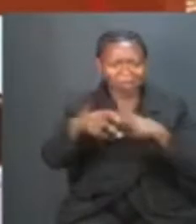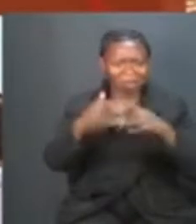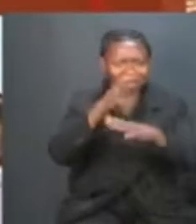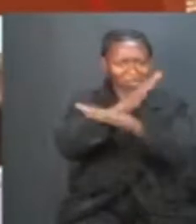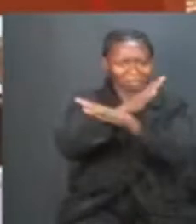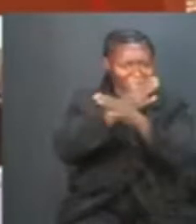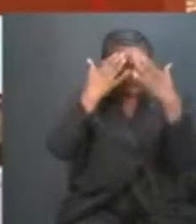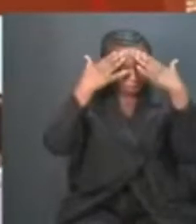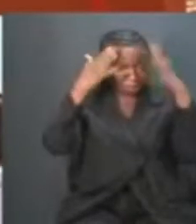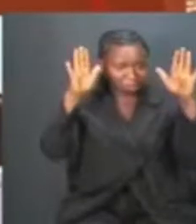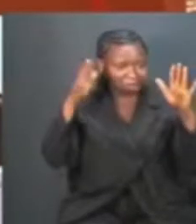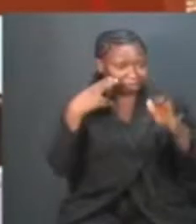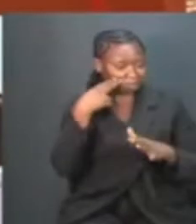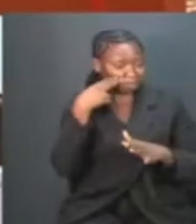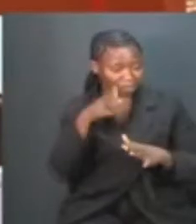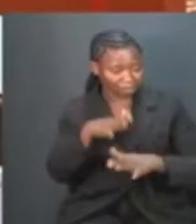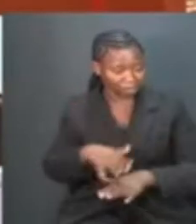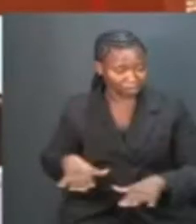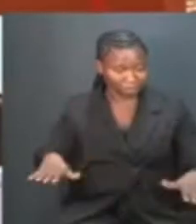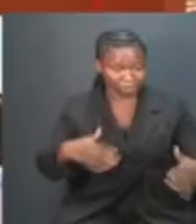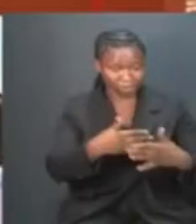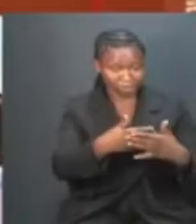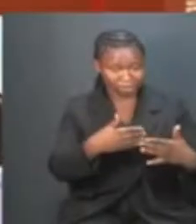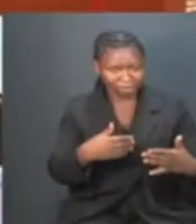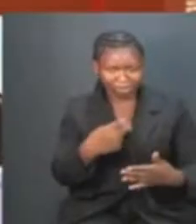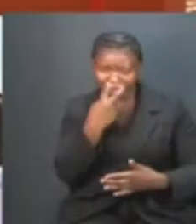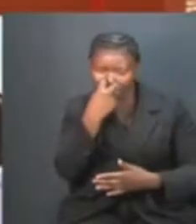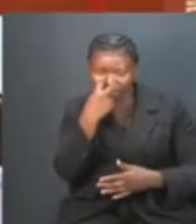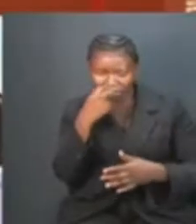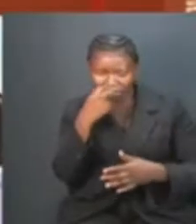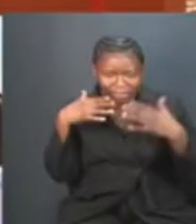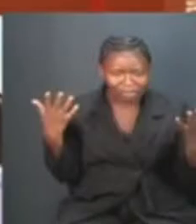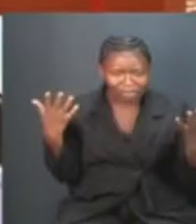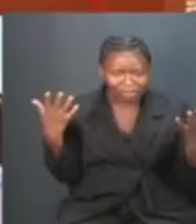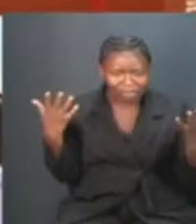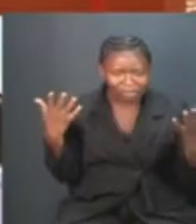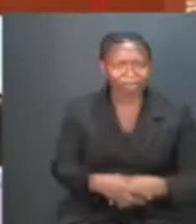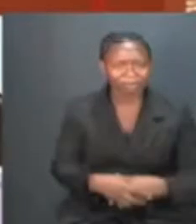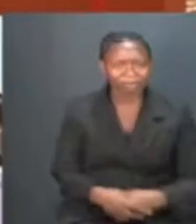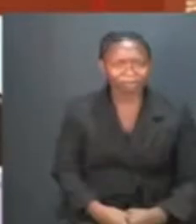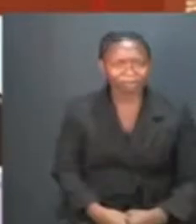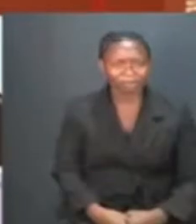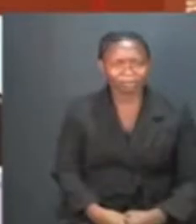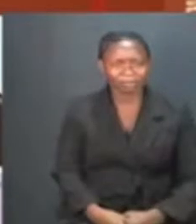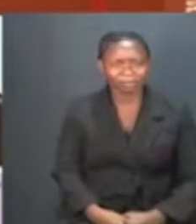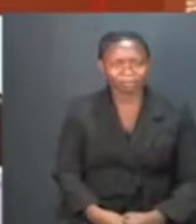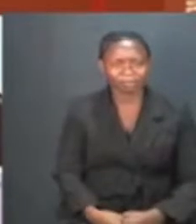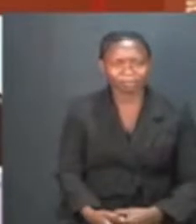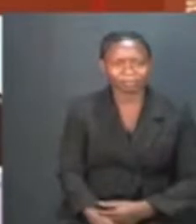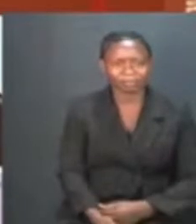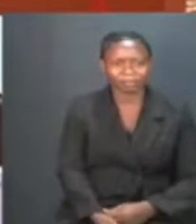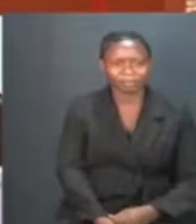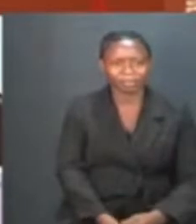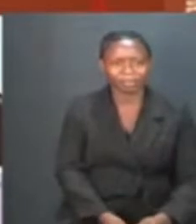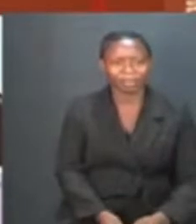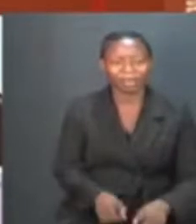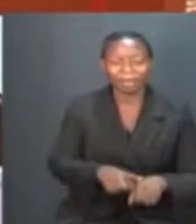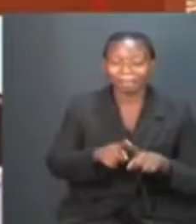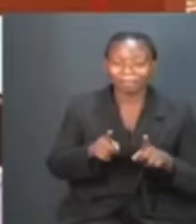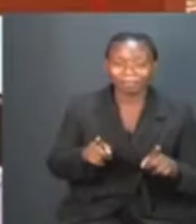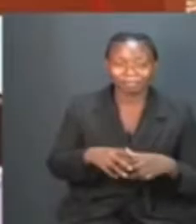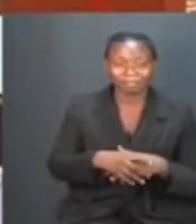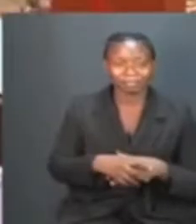had not noticed that he had that proverbial liking for dressing in this attire. But